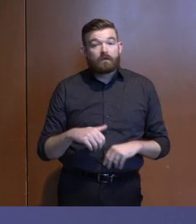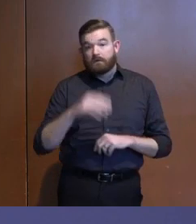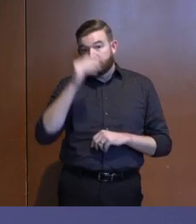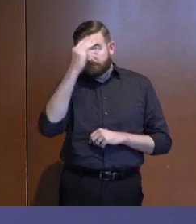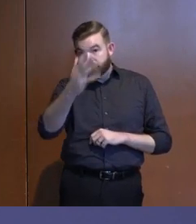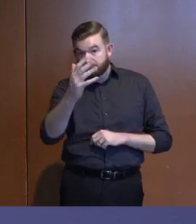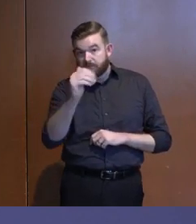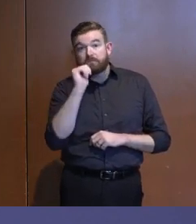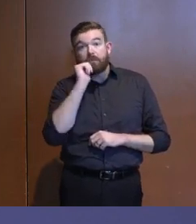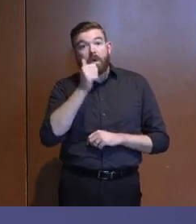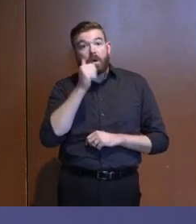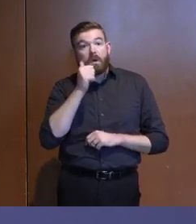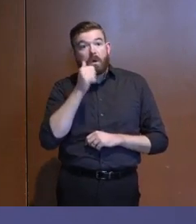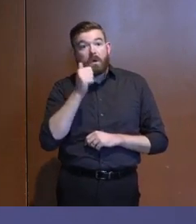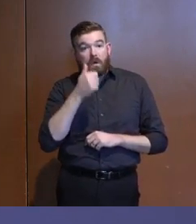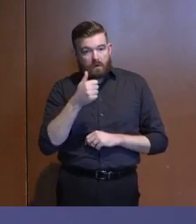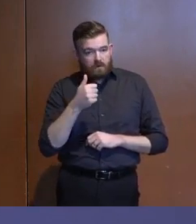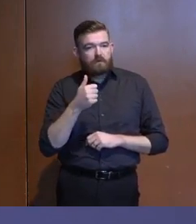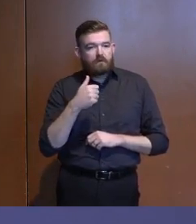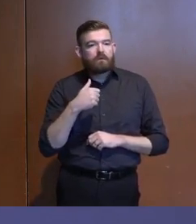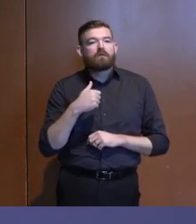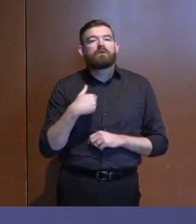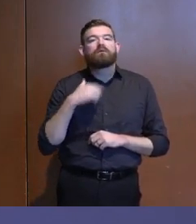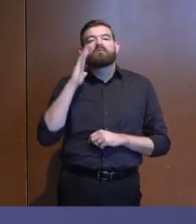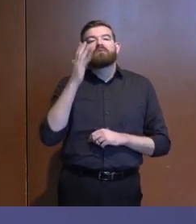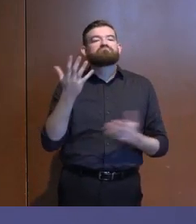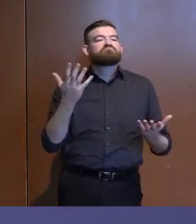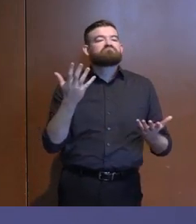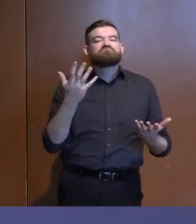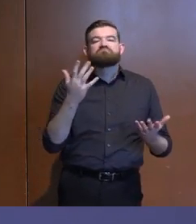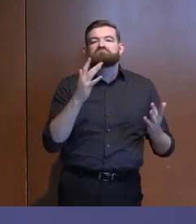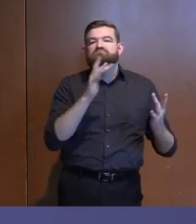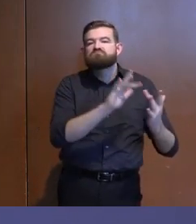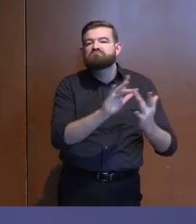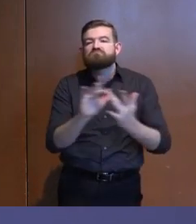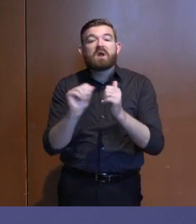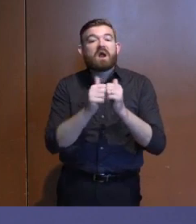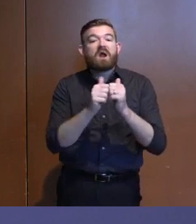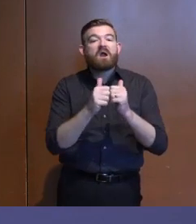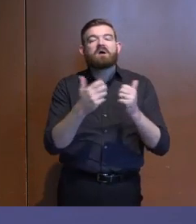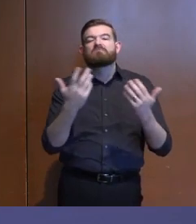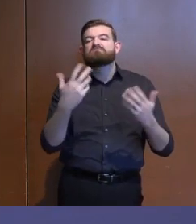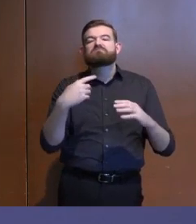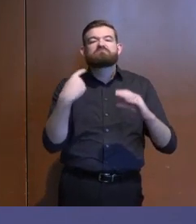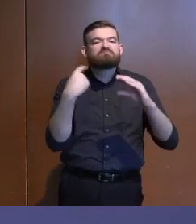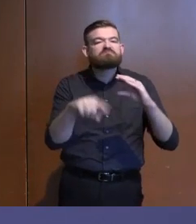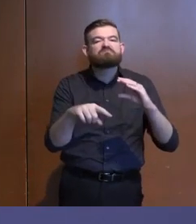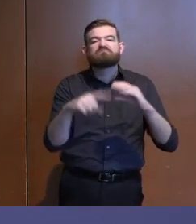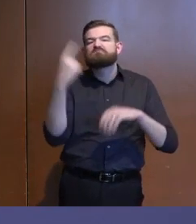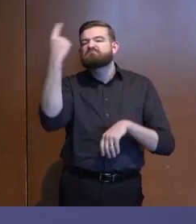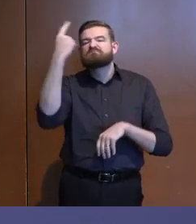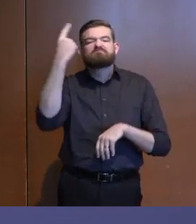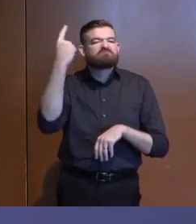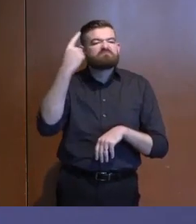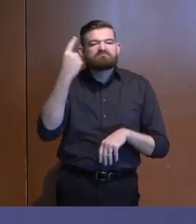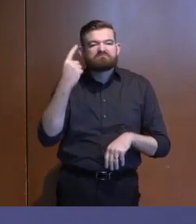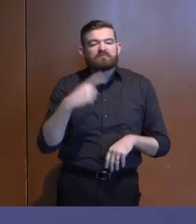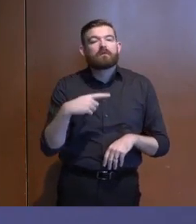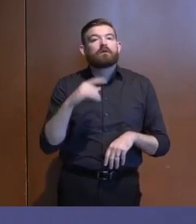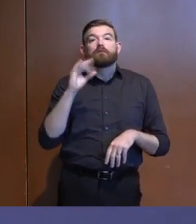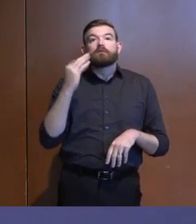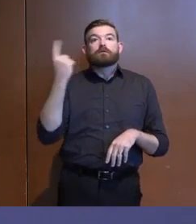communicate electronically with you unless we deem there is a reason to do otherwise. And if there is, you have my